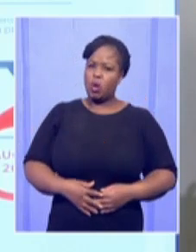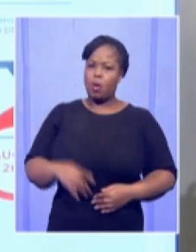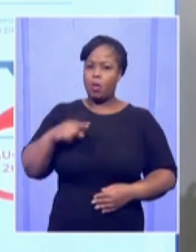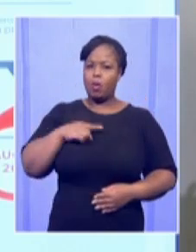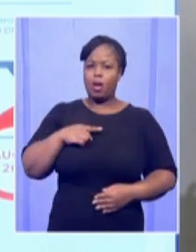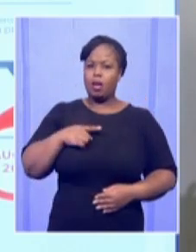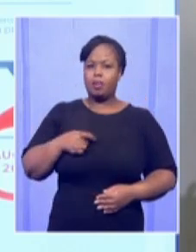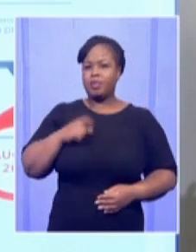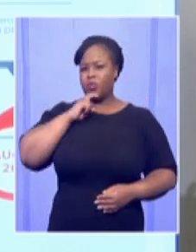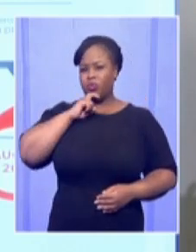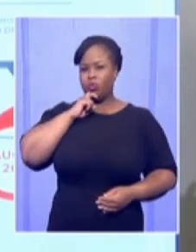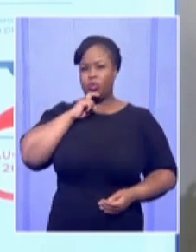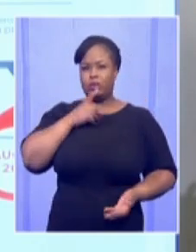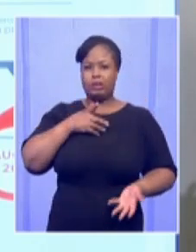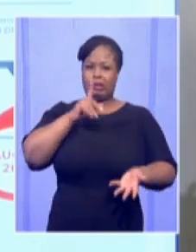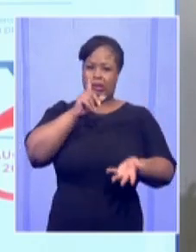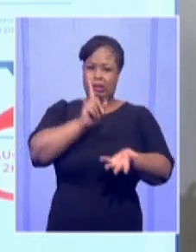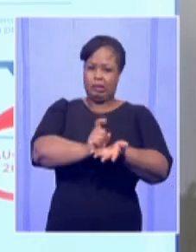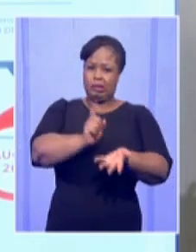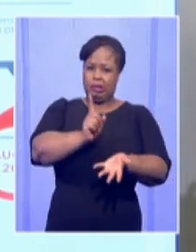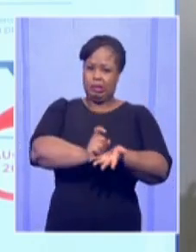the use of